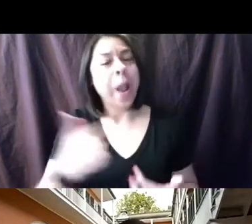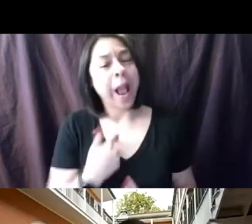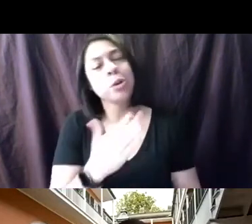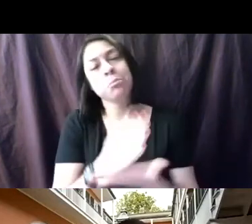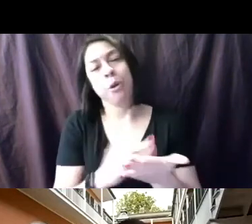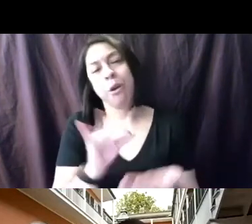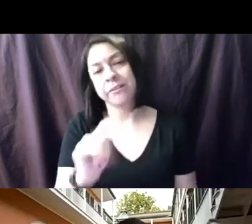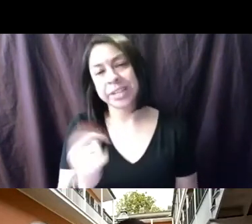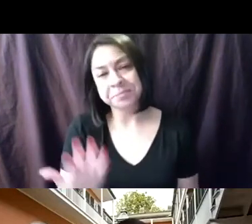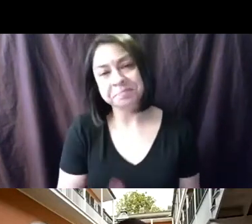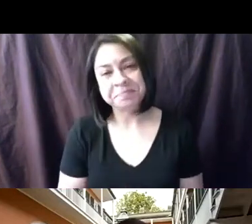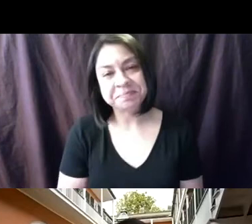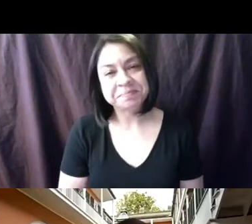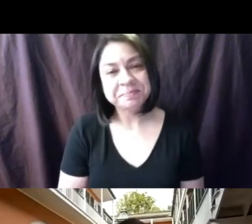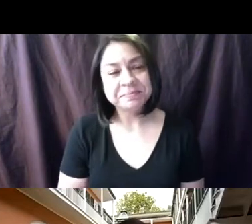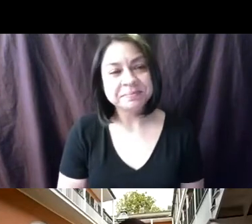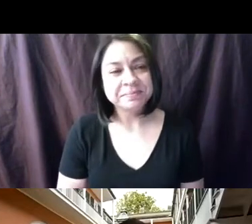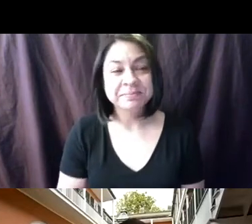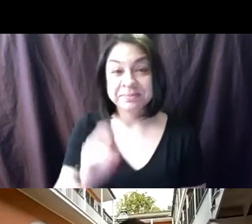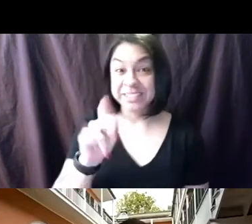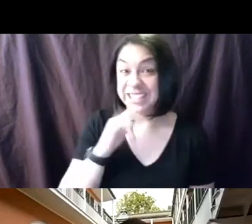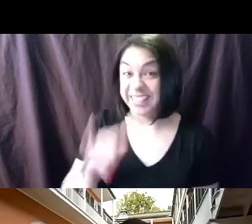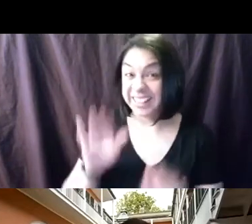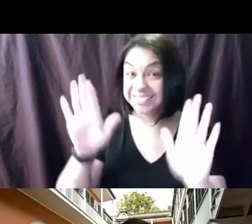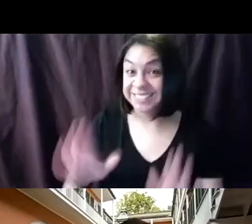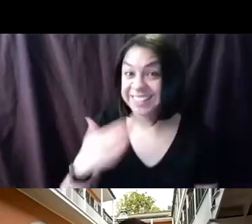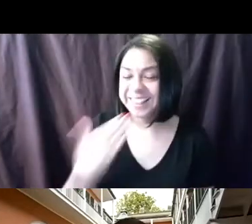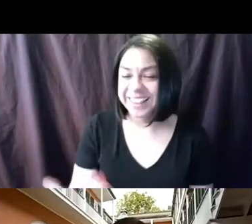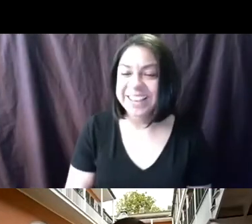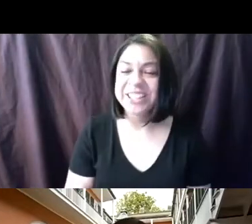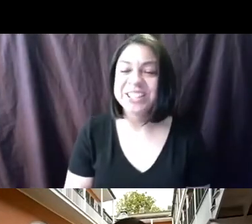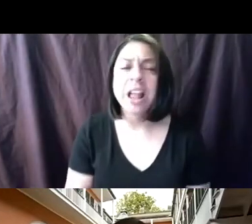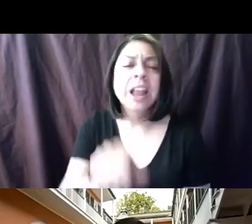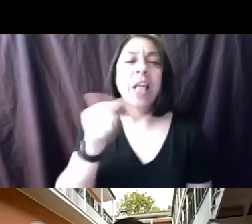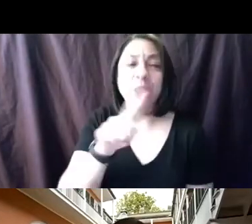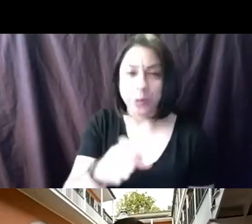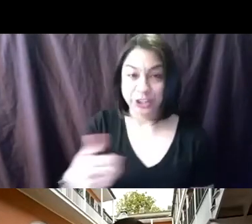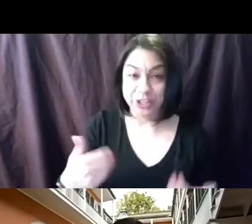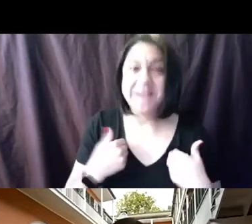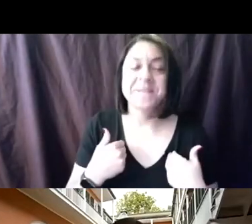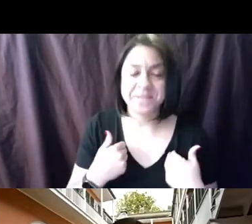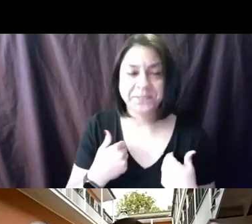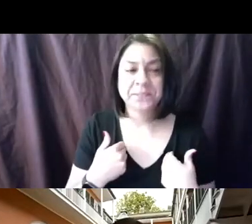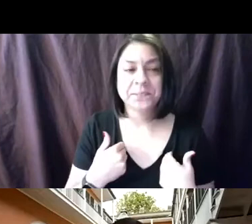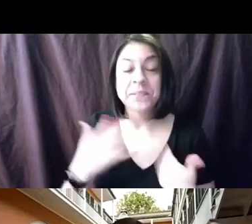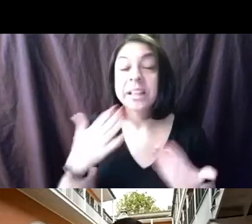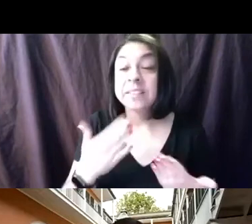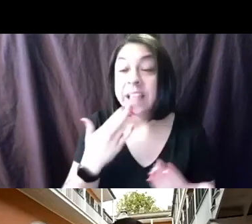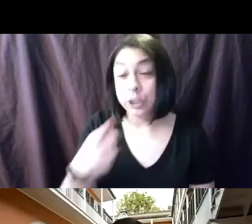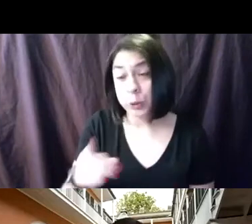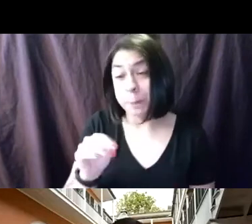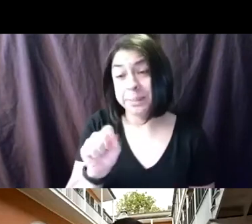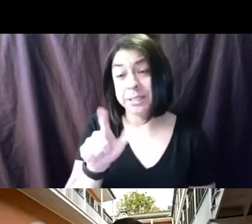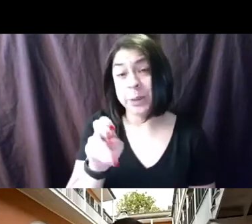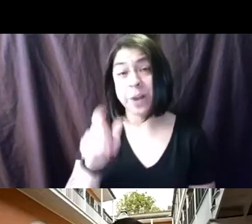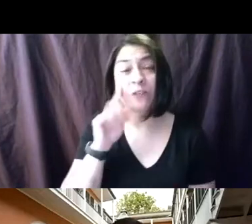that. Mm-hmm. That's fantastic. Thank you. Another question we have. Thank you to you, Ms. Leona, for